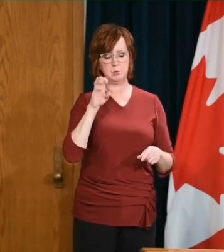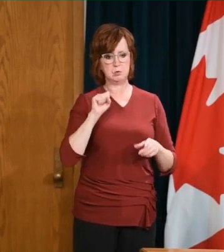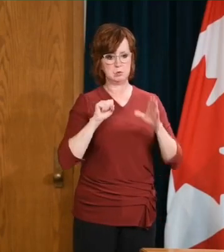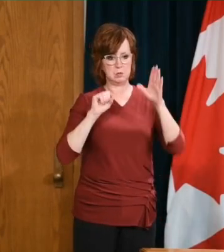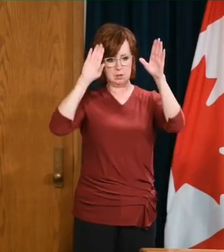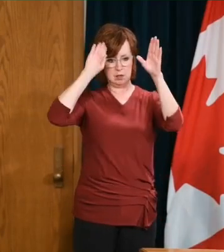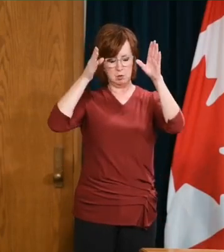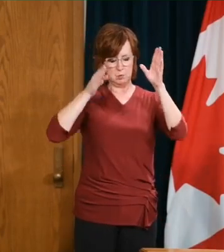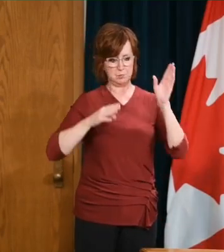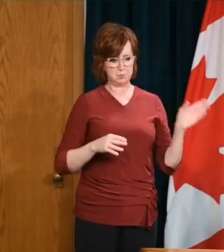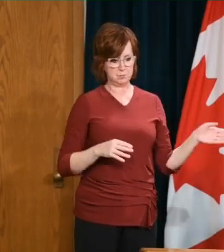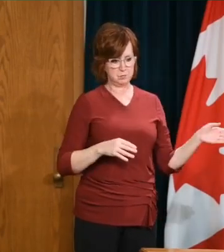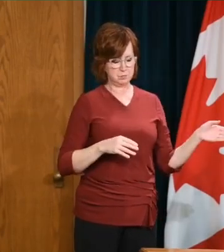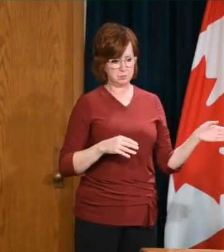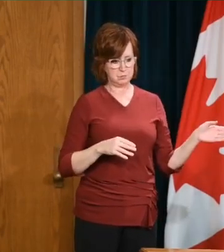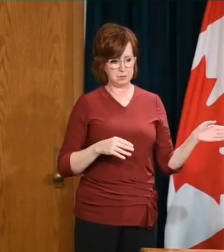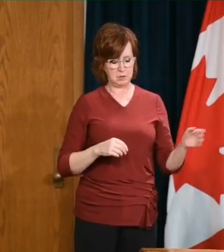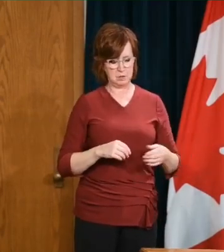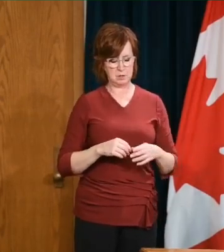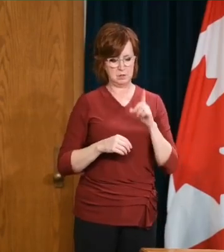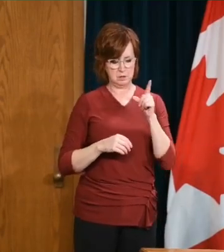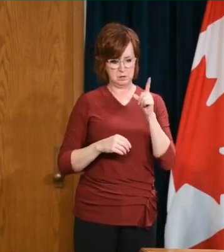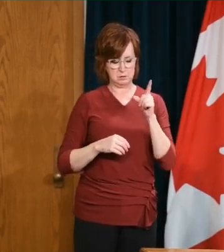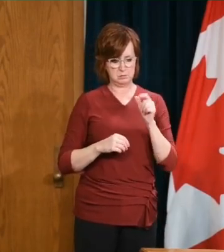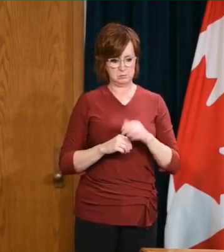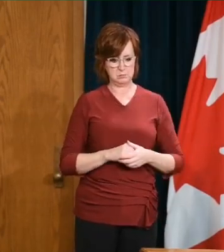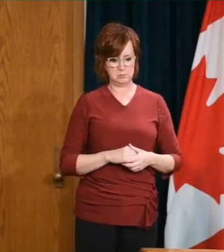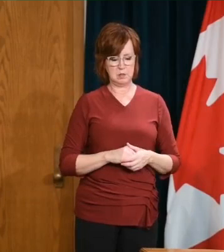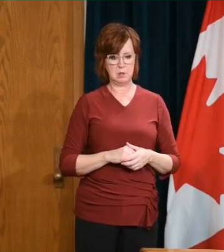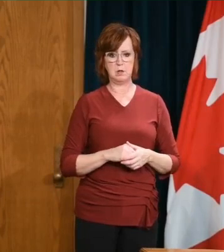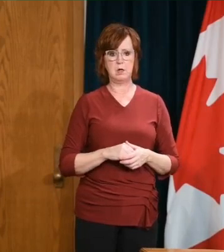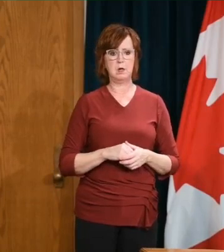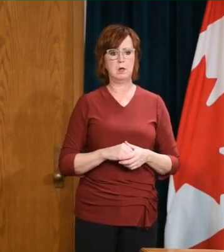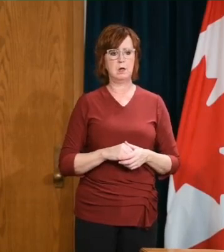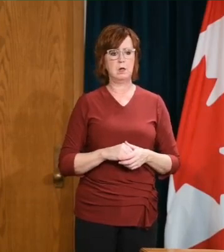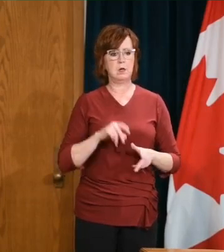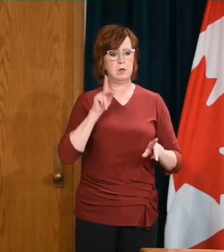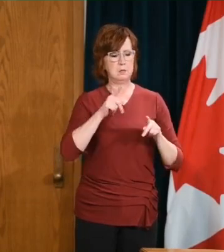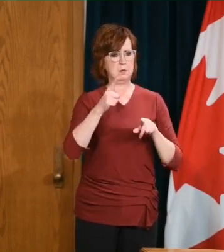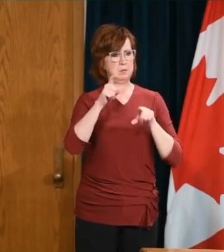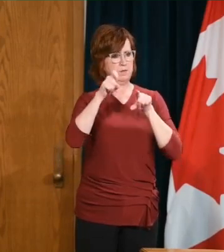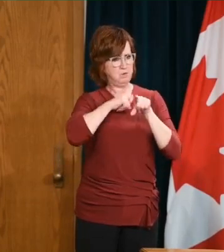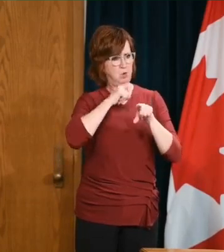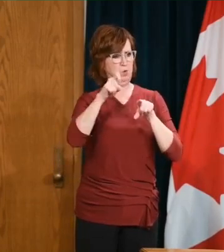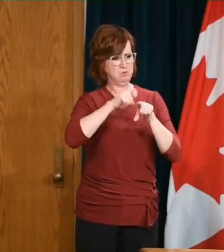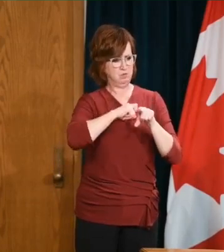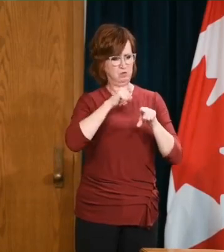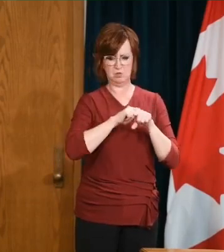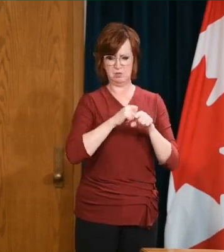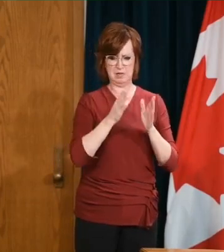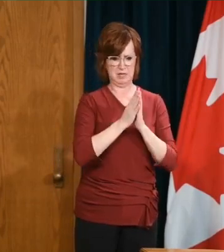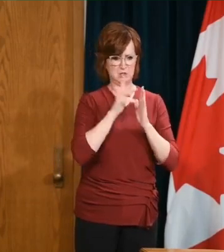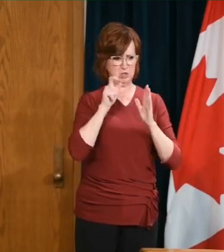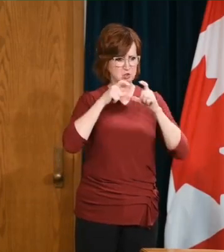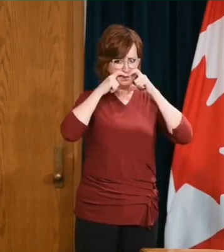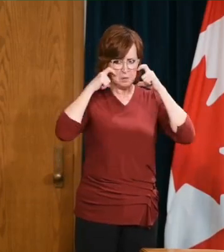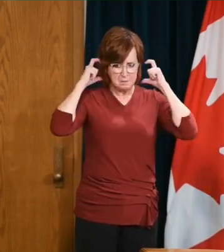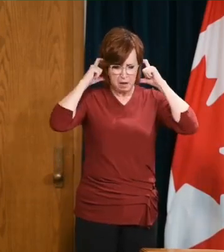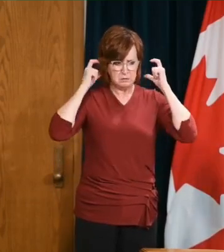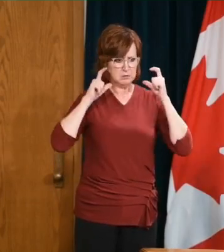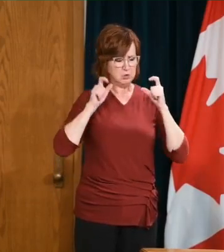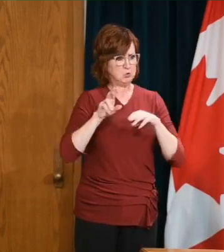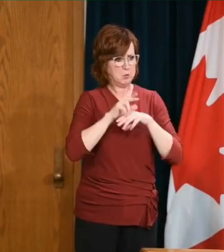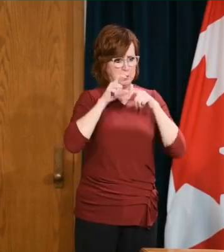Hi there. I'm wondering, we've had people making calls for mask wearing by the general public. The CDC has been reported